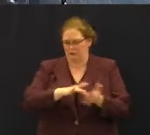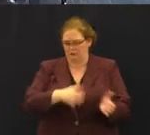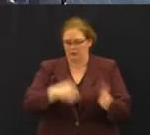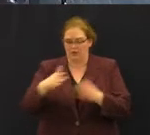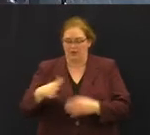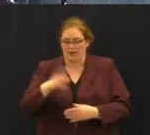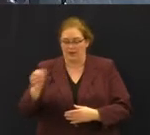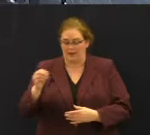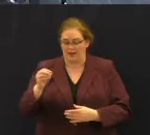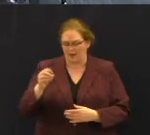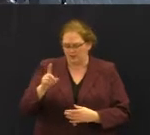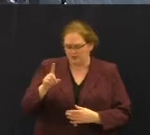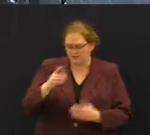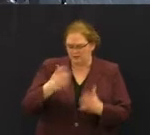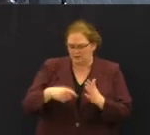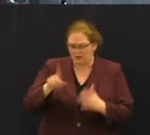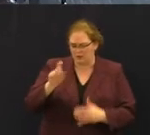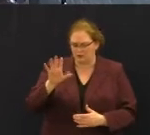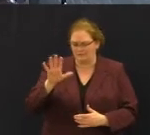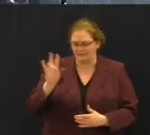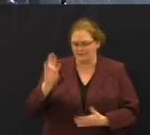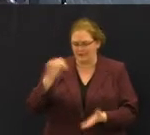the amount of